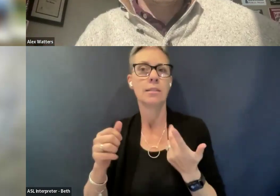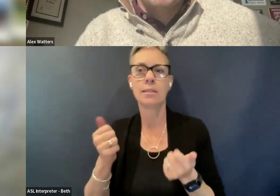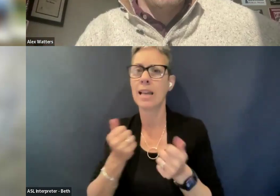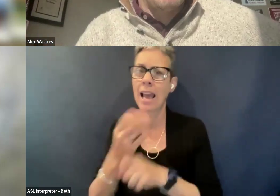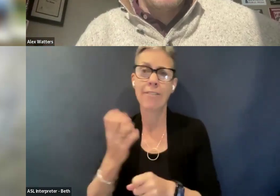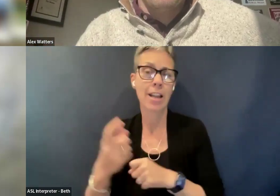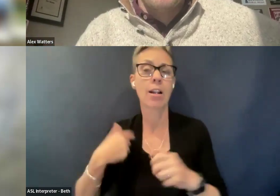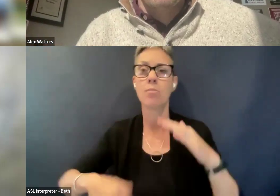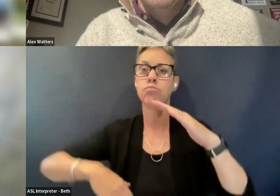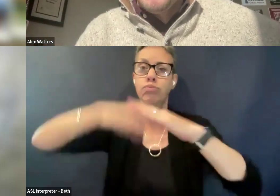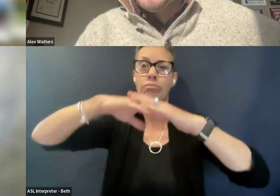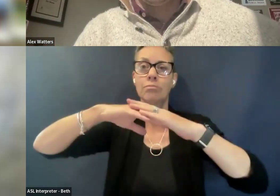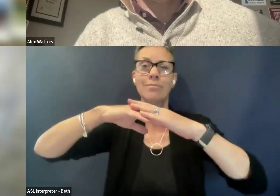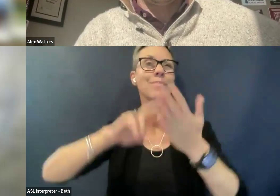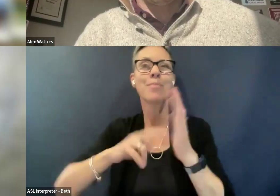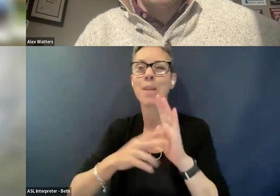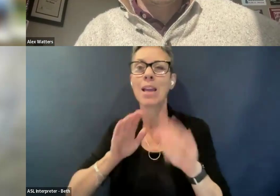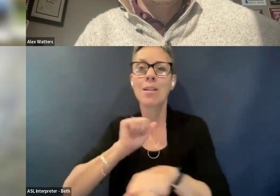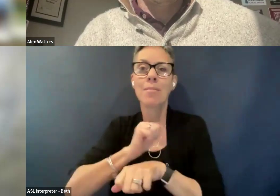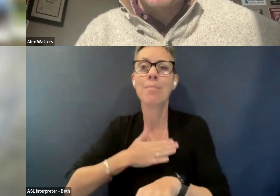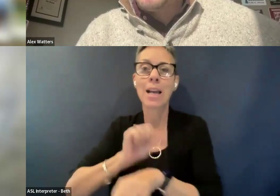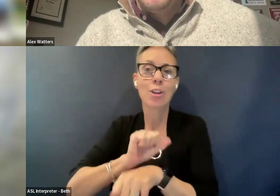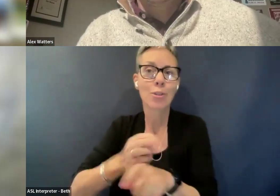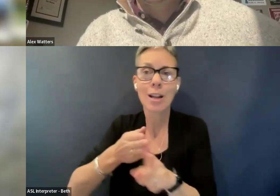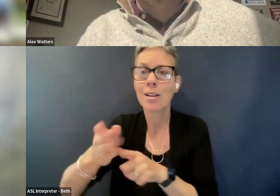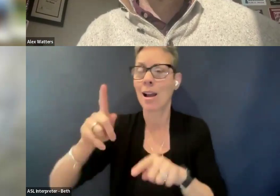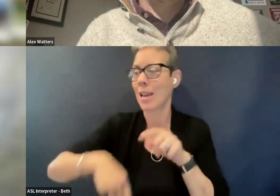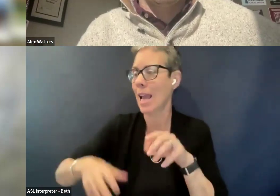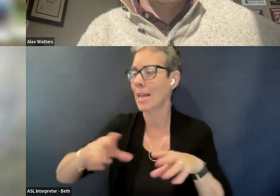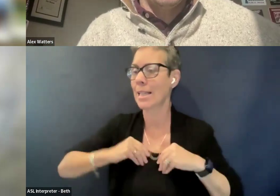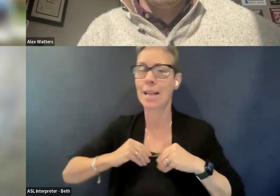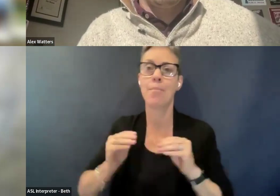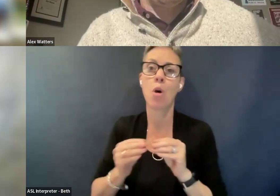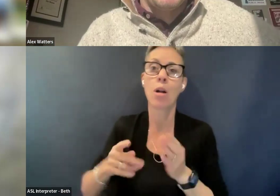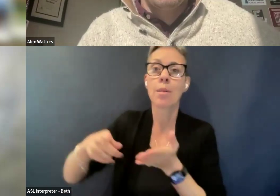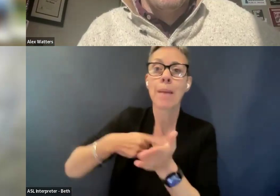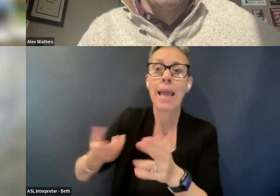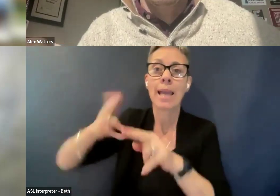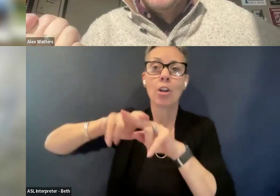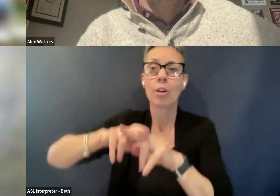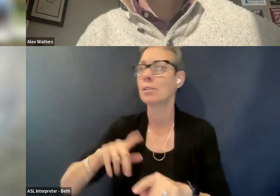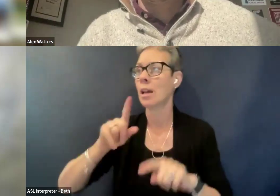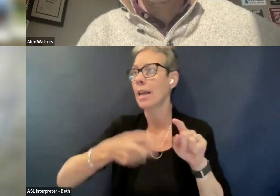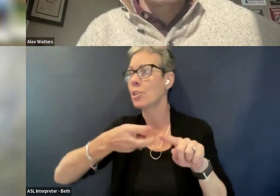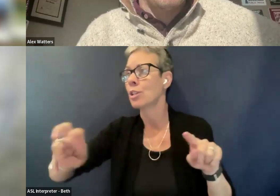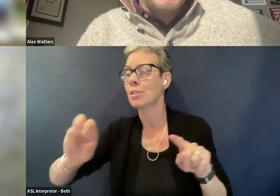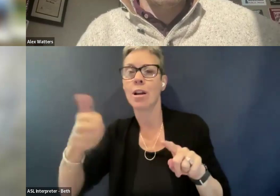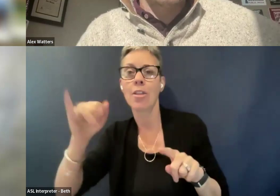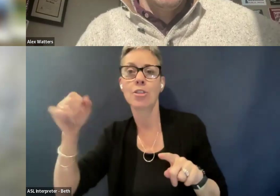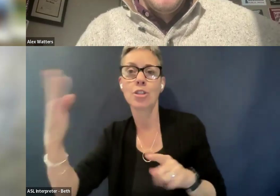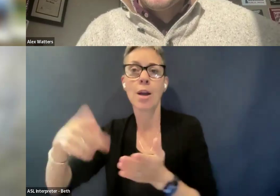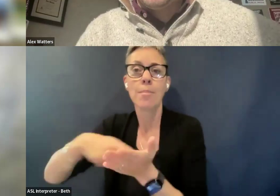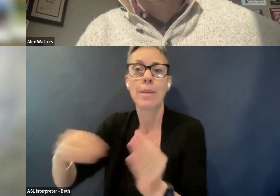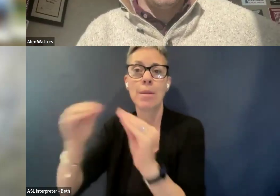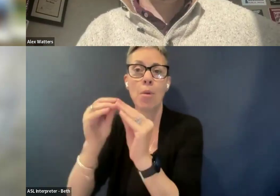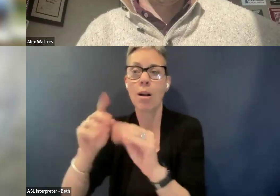cannot advance my career any further. I can't take raises. I can't go to a different job that would pay me more. I can't get a larger